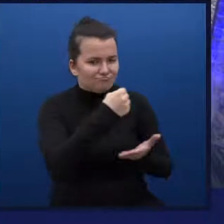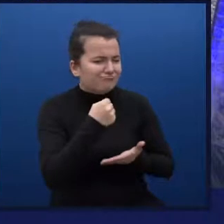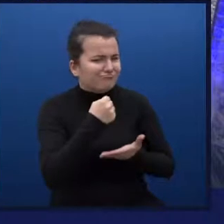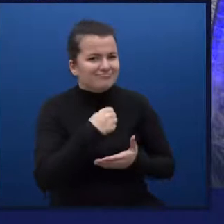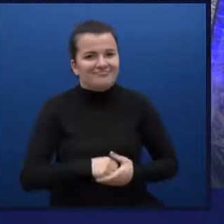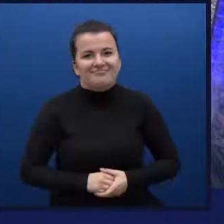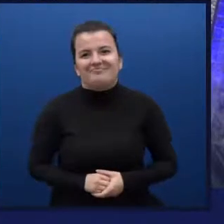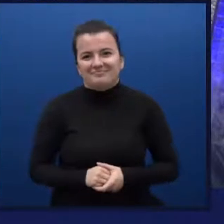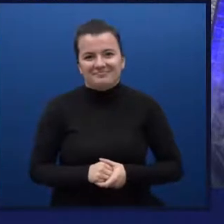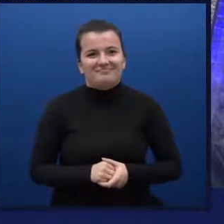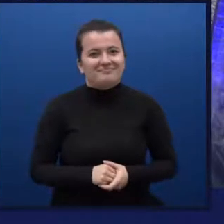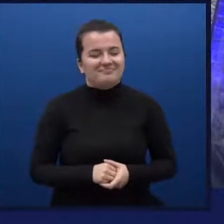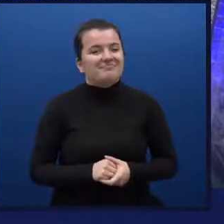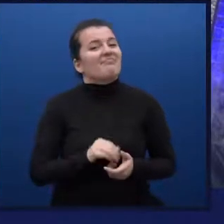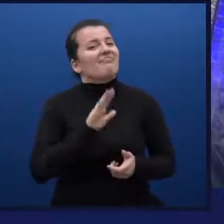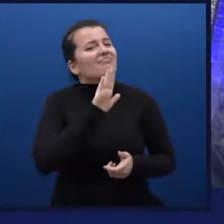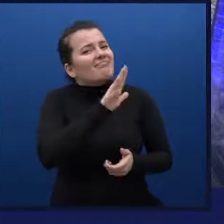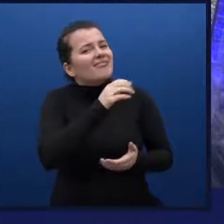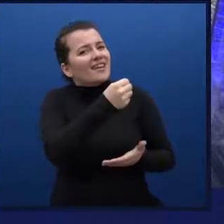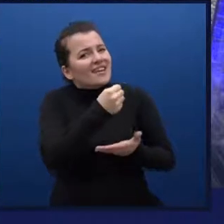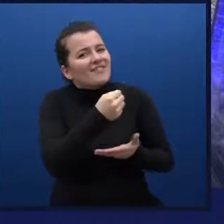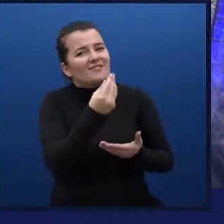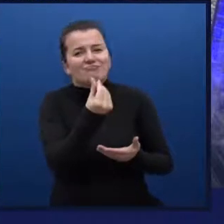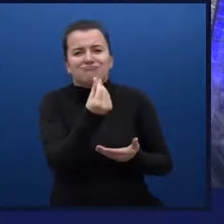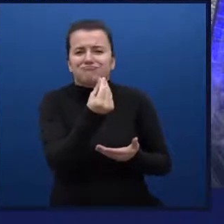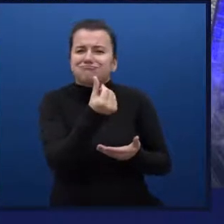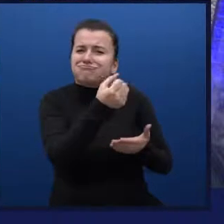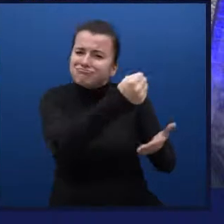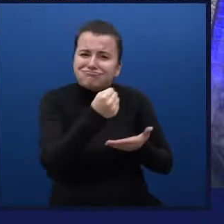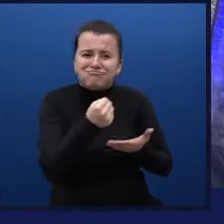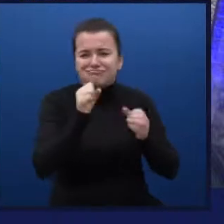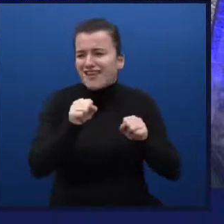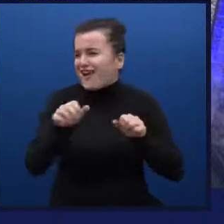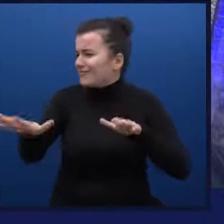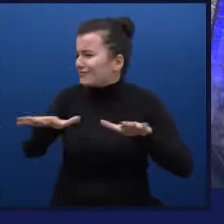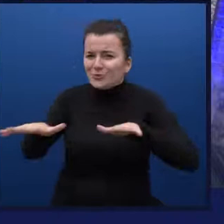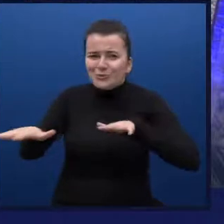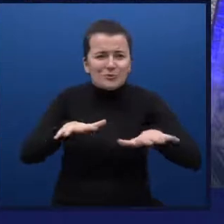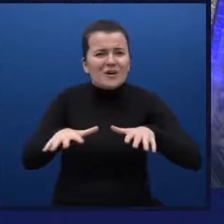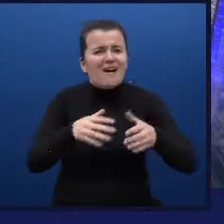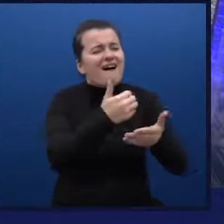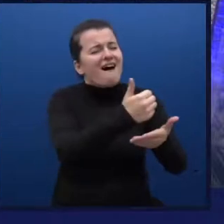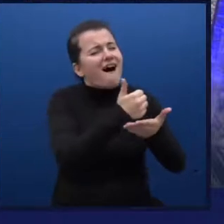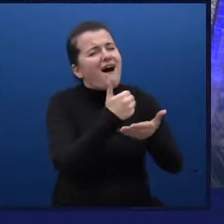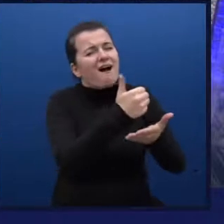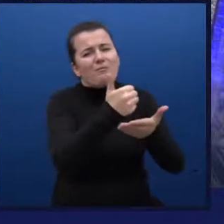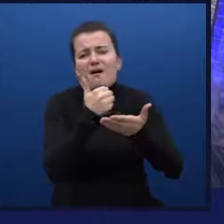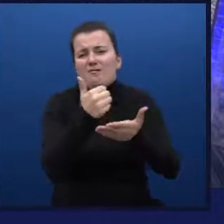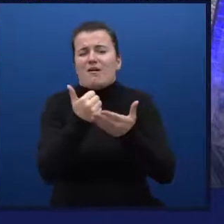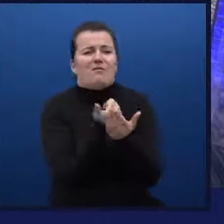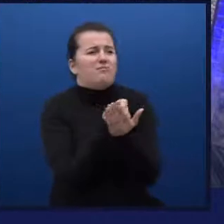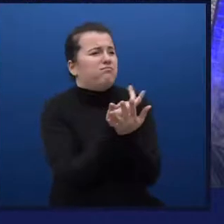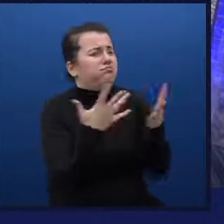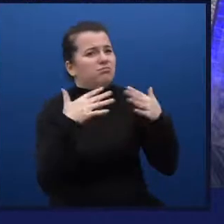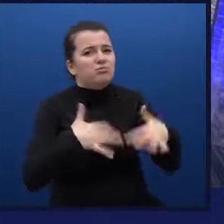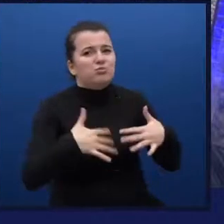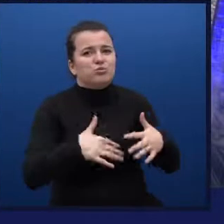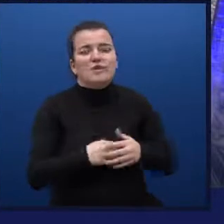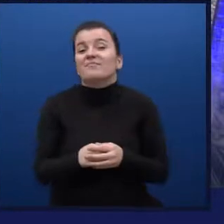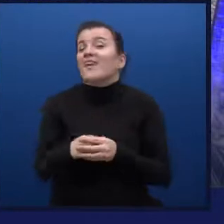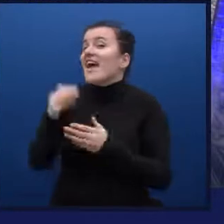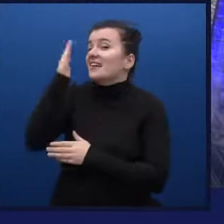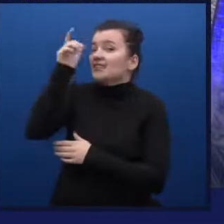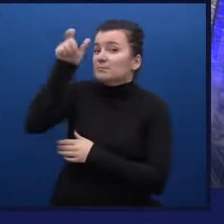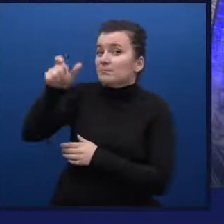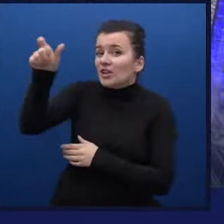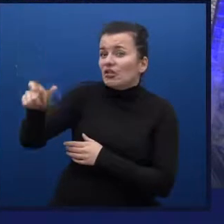to give us the money to make this all possible. They've helped us in many, many ways. Speakers, also